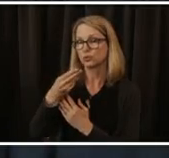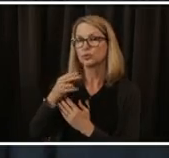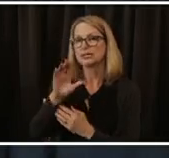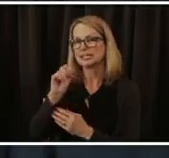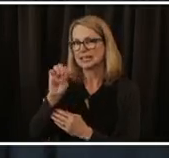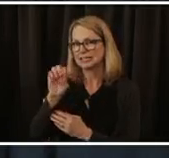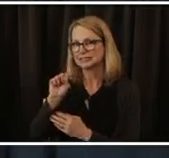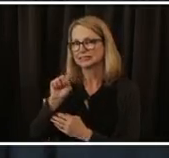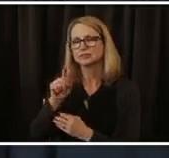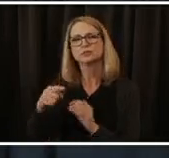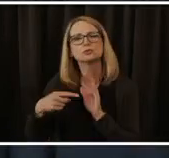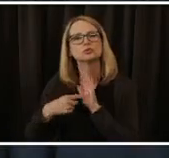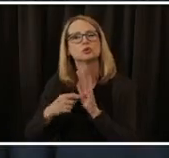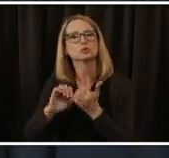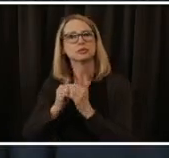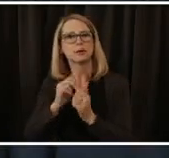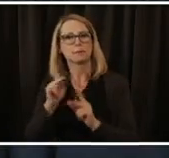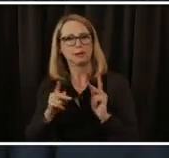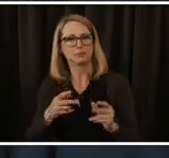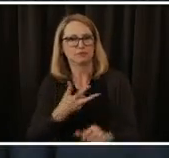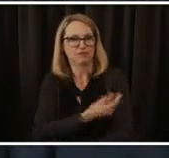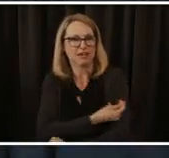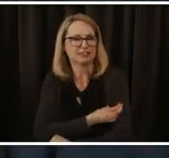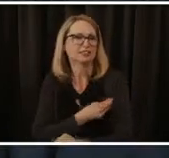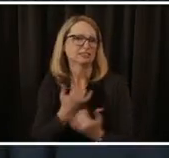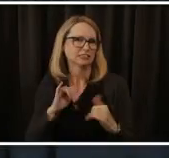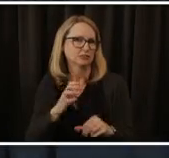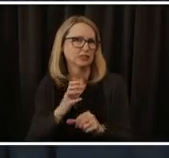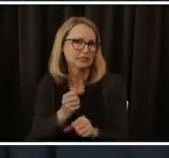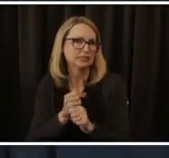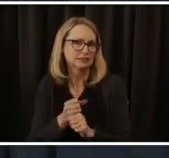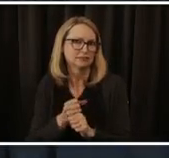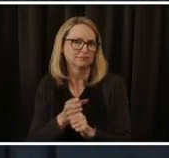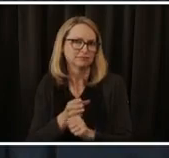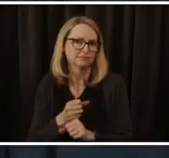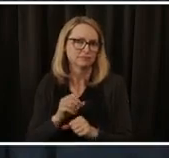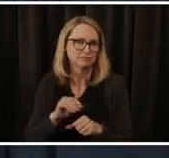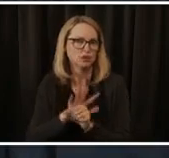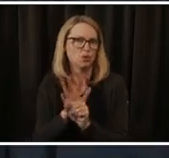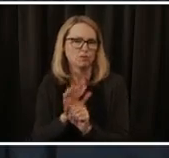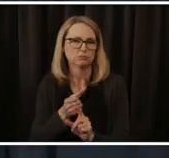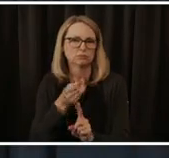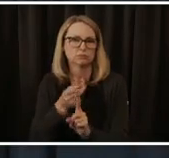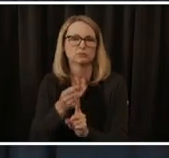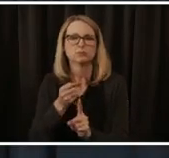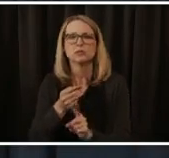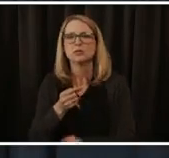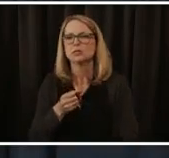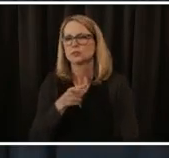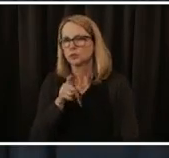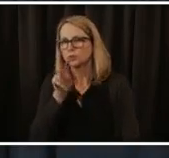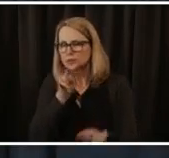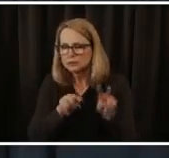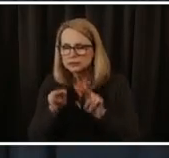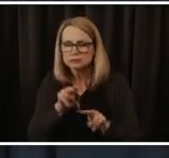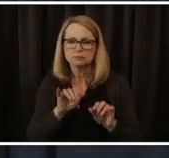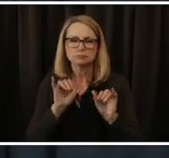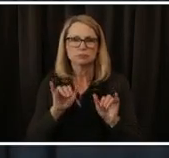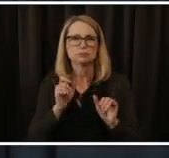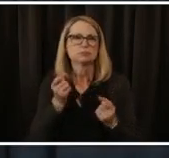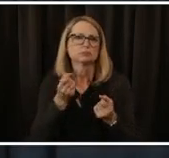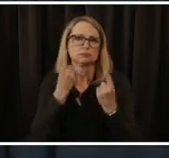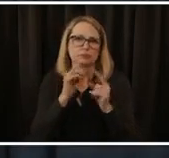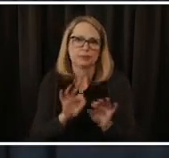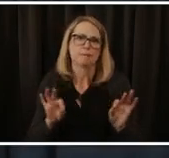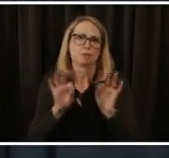hard facts of that from Colorado, so that more Coloradans can see that and make the informed decision to get vaccinated today and not put it